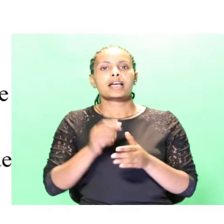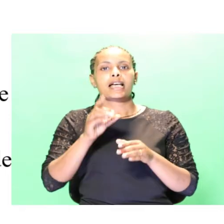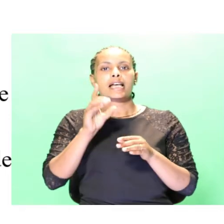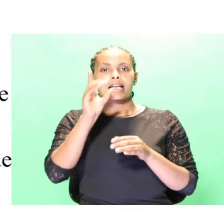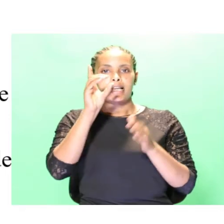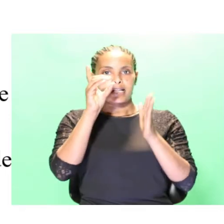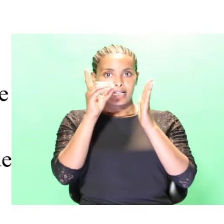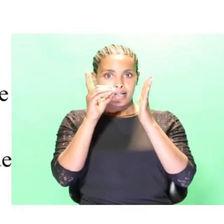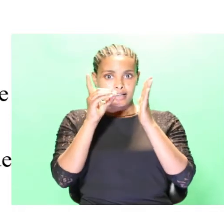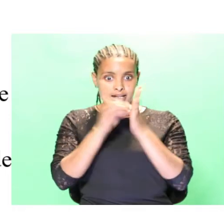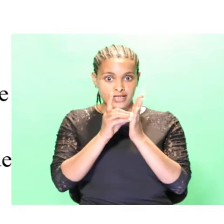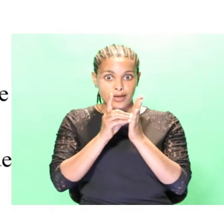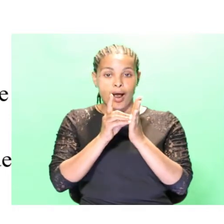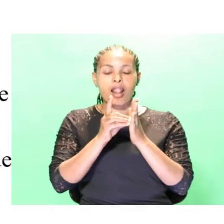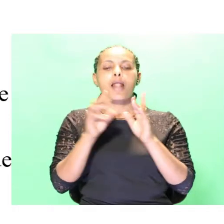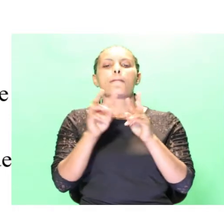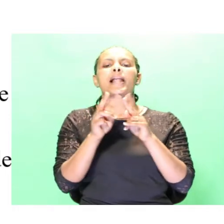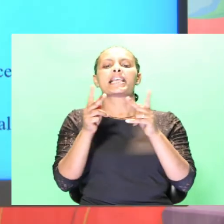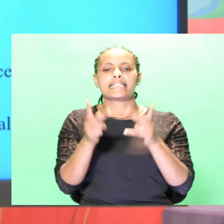Decimal places.